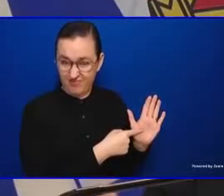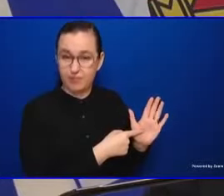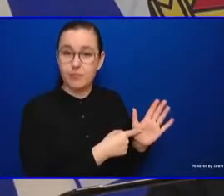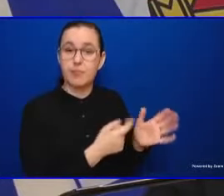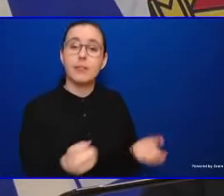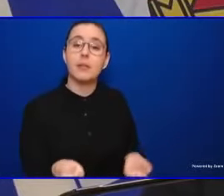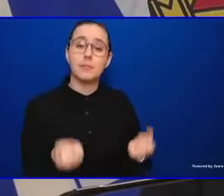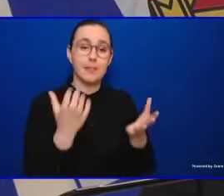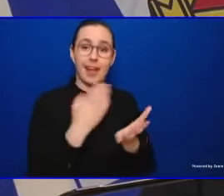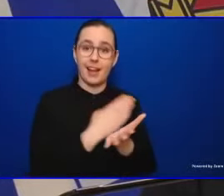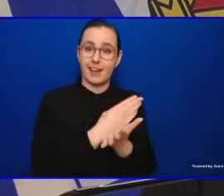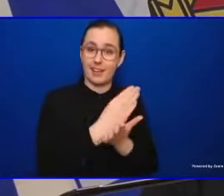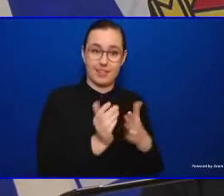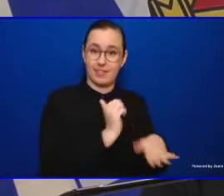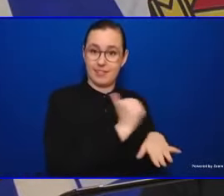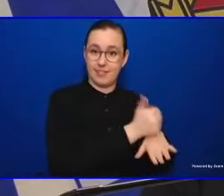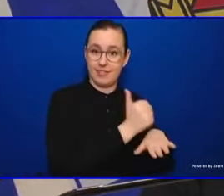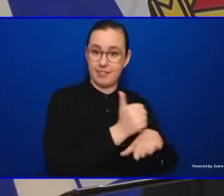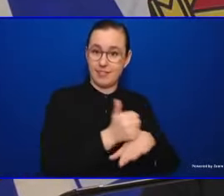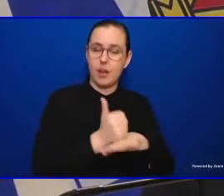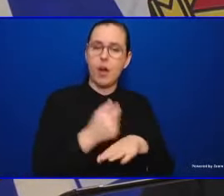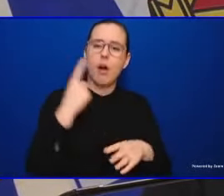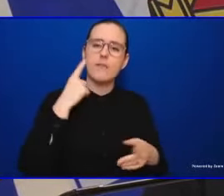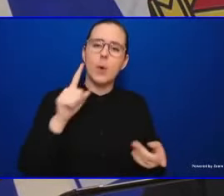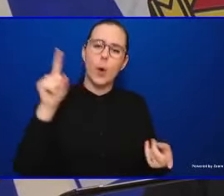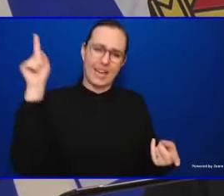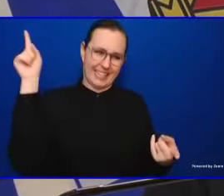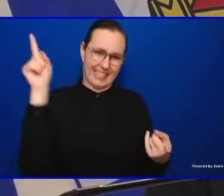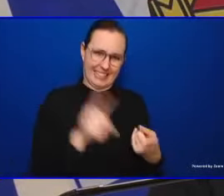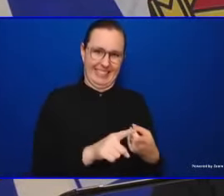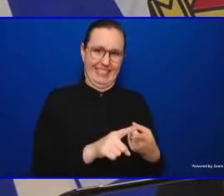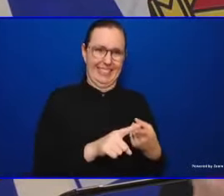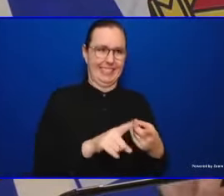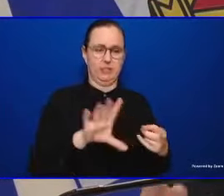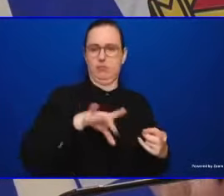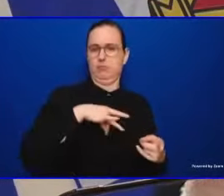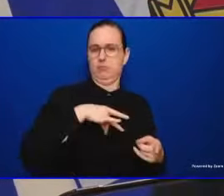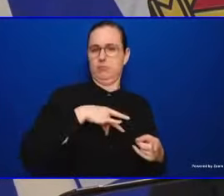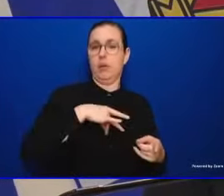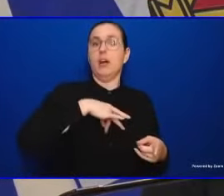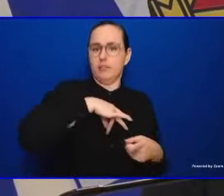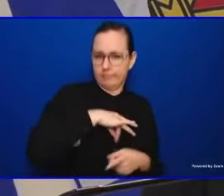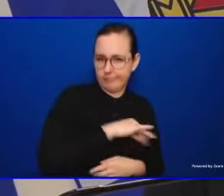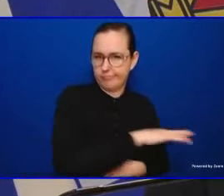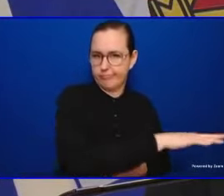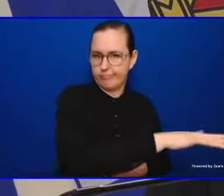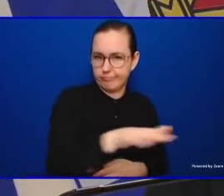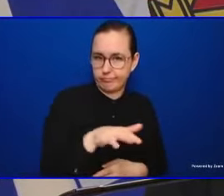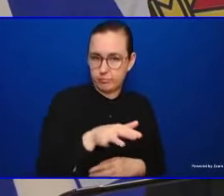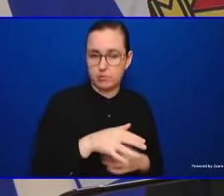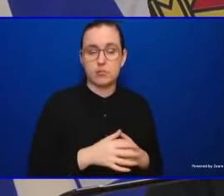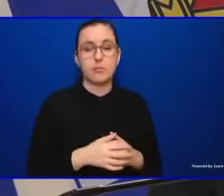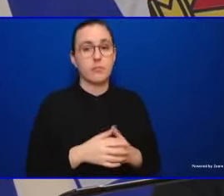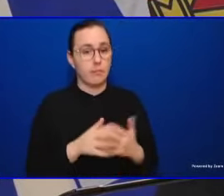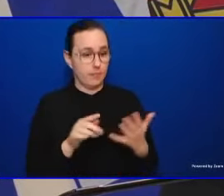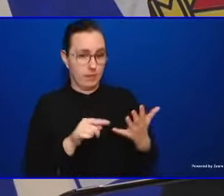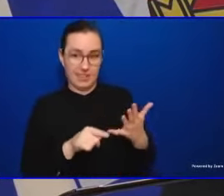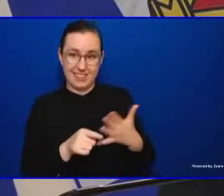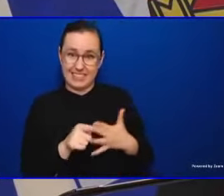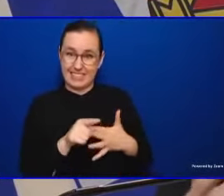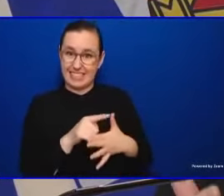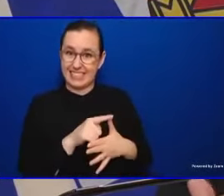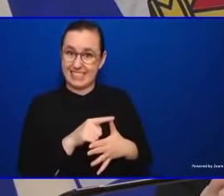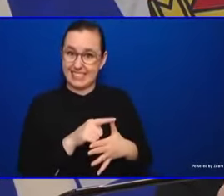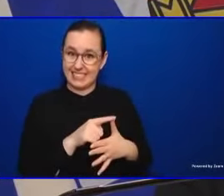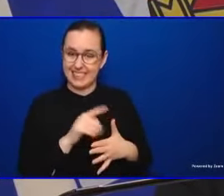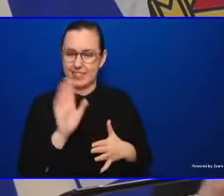schools with the things that we have in place now. One of the most important things, and I would put this back to those experts, is about having